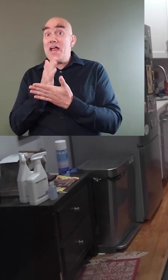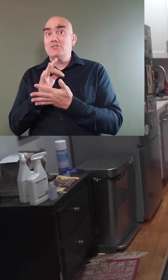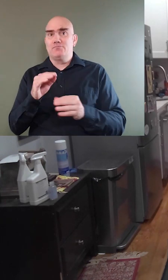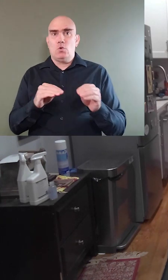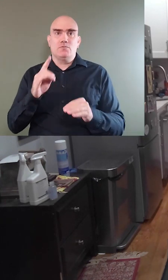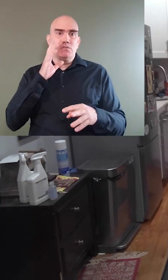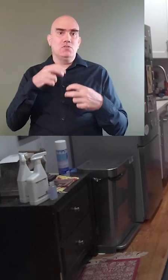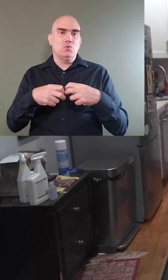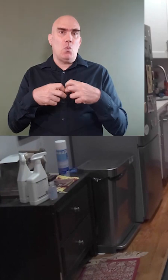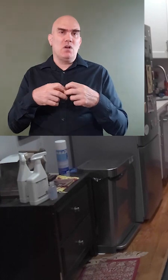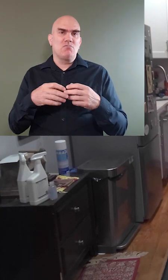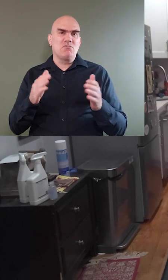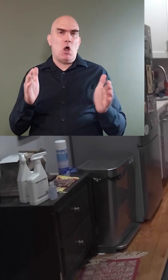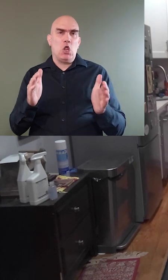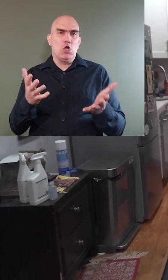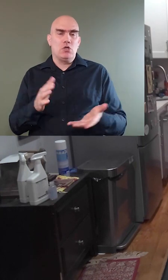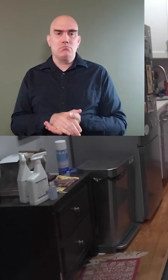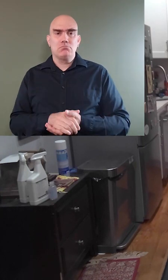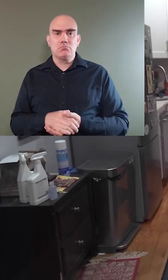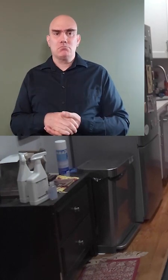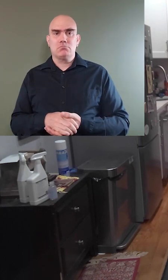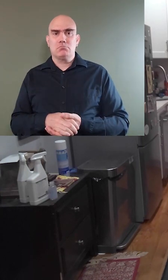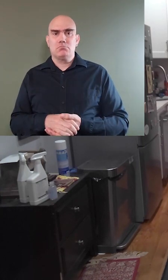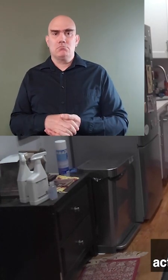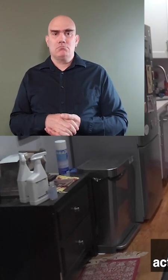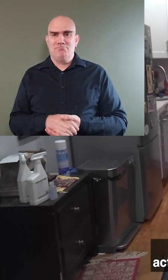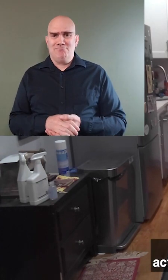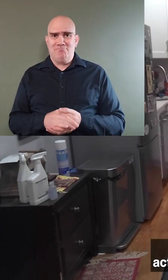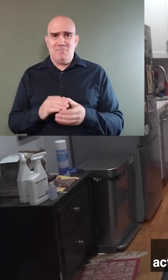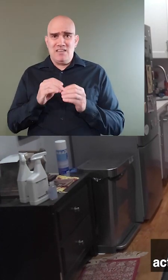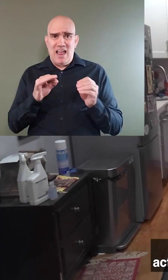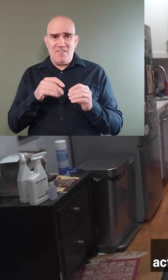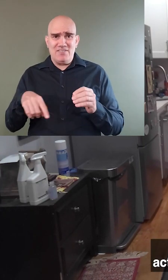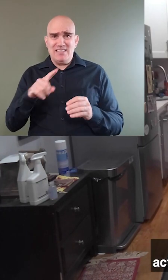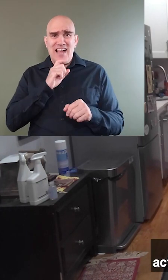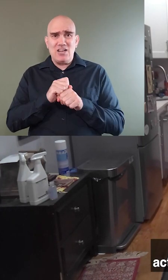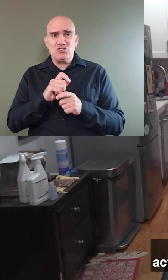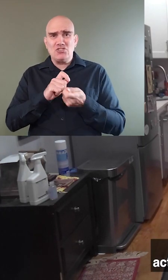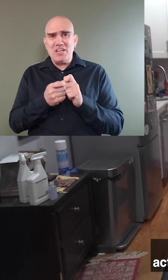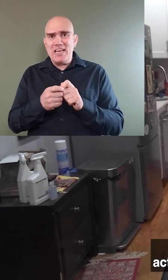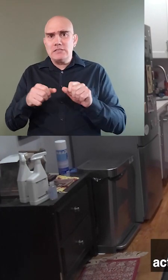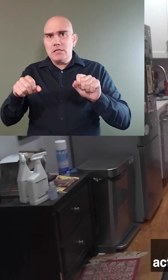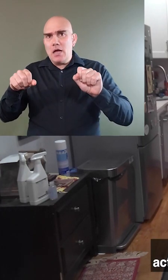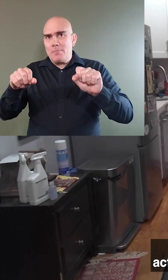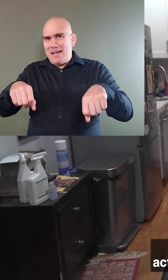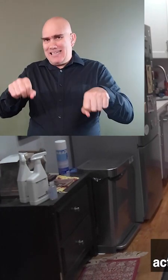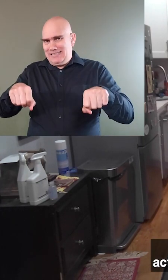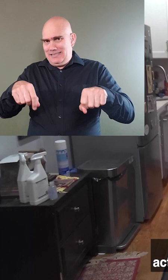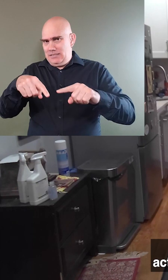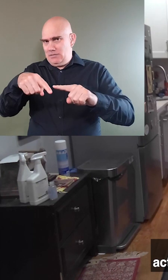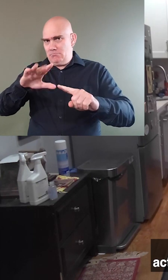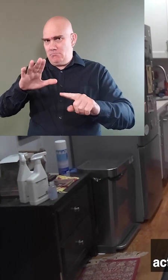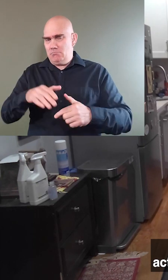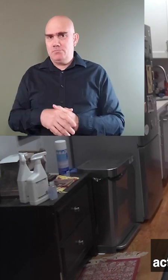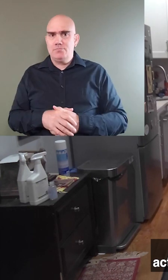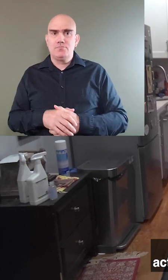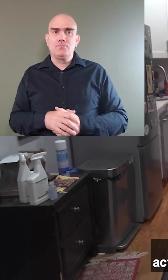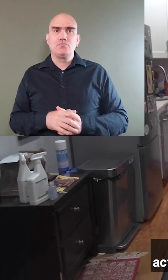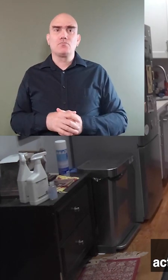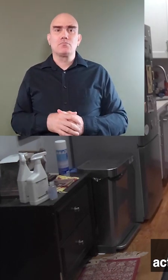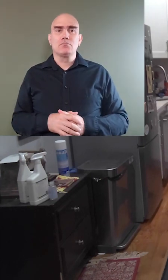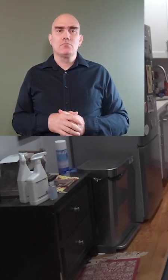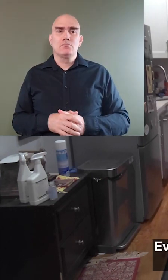of motion for your joint a little smaller. None of those things actually change